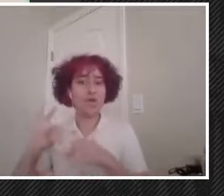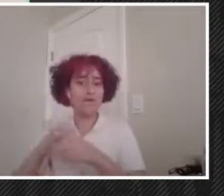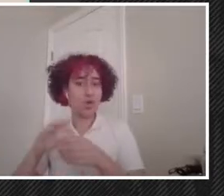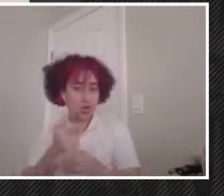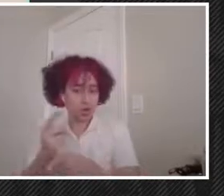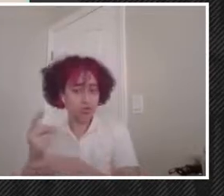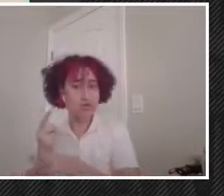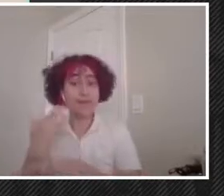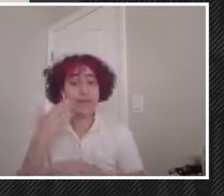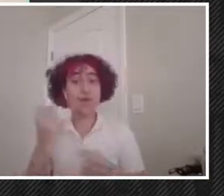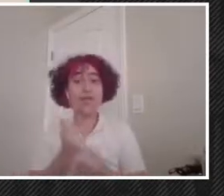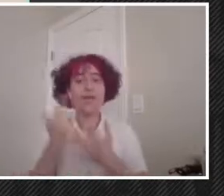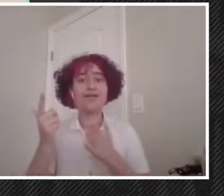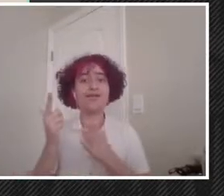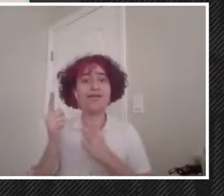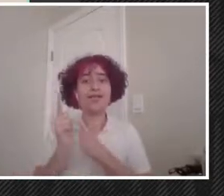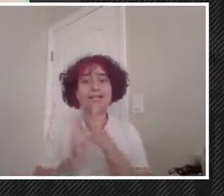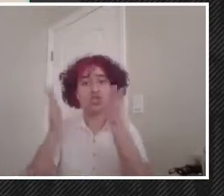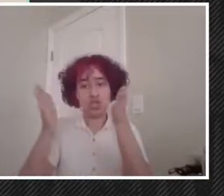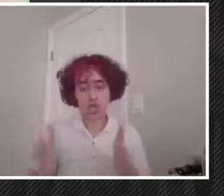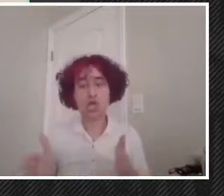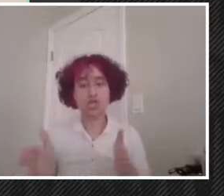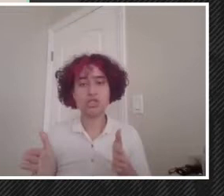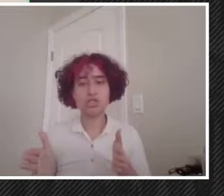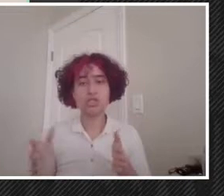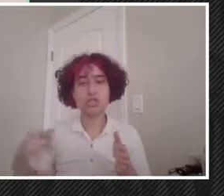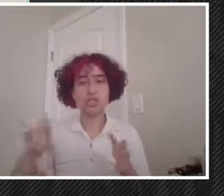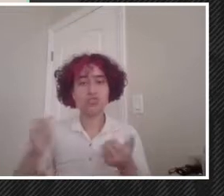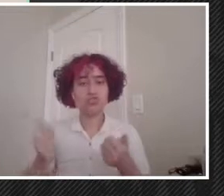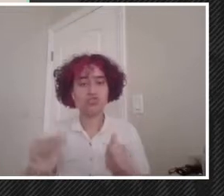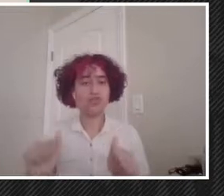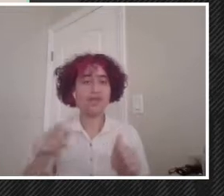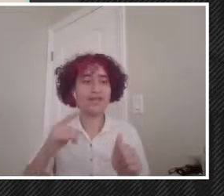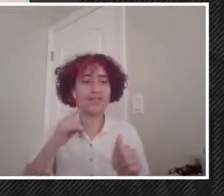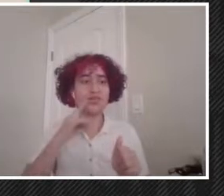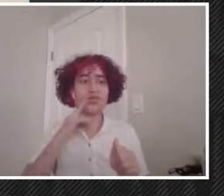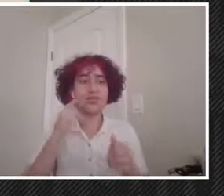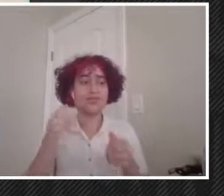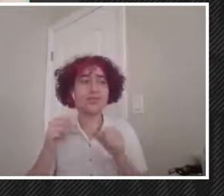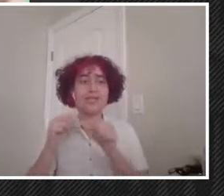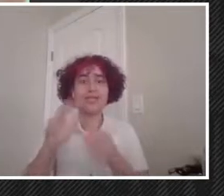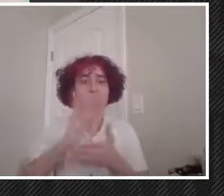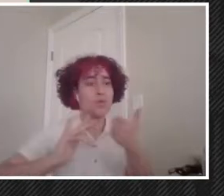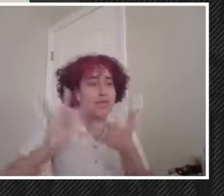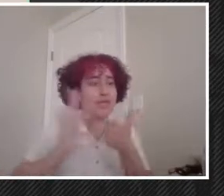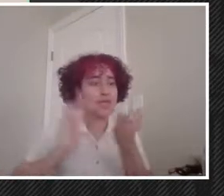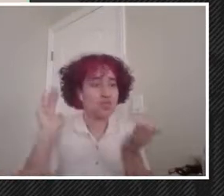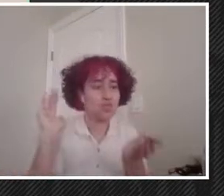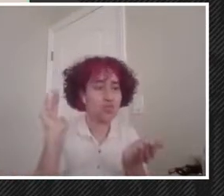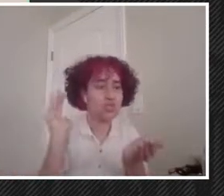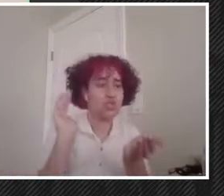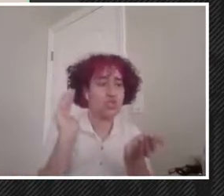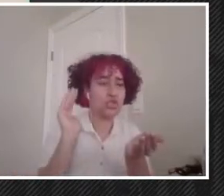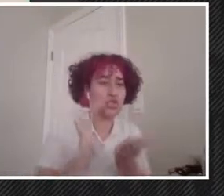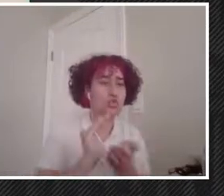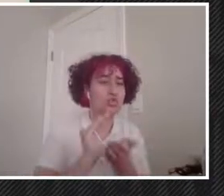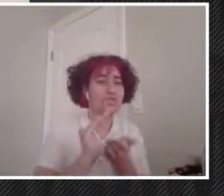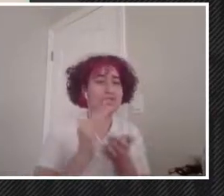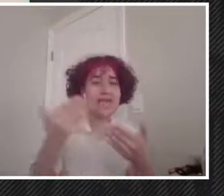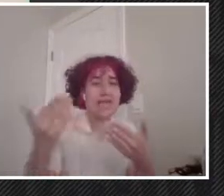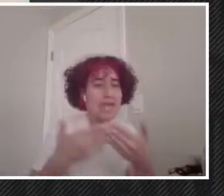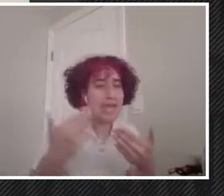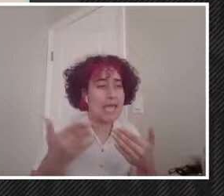to further disenfranchise people, reduce some of the conveniences that should have been rights that we saw